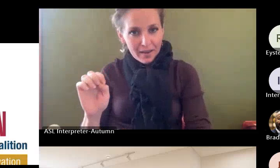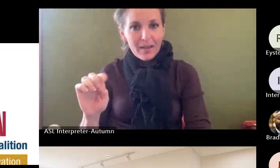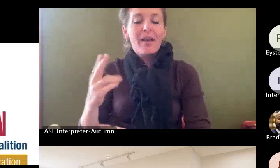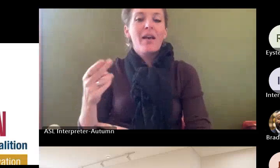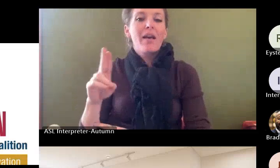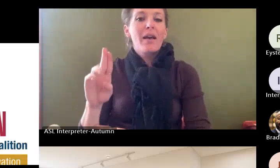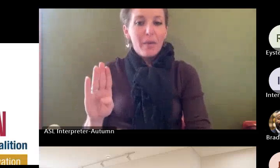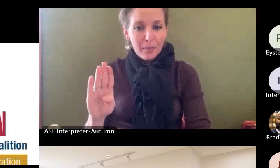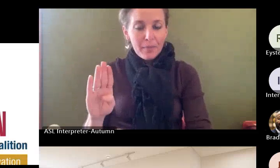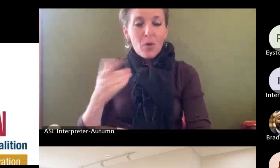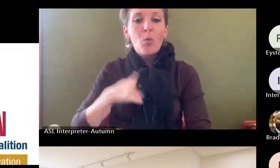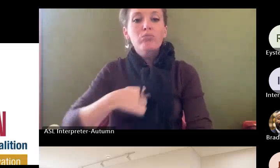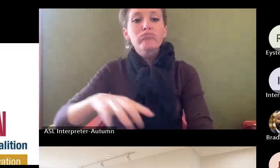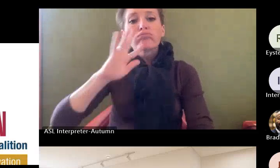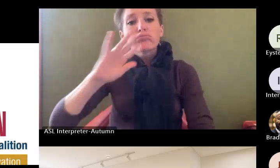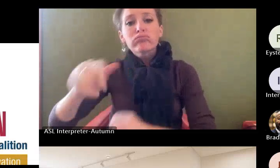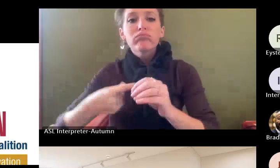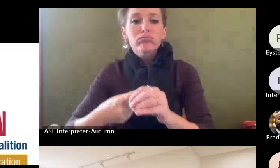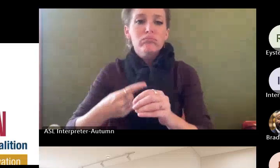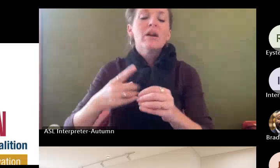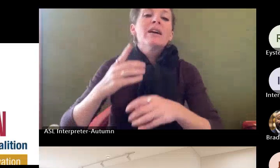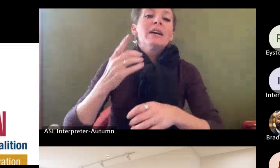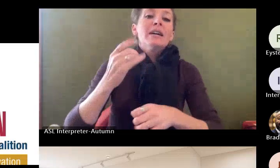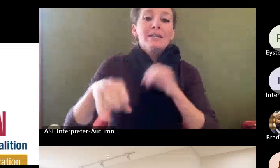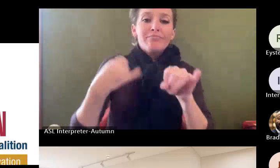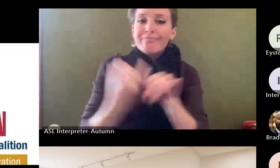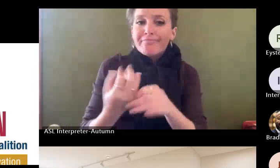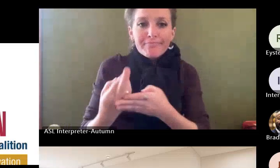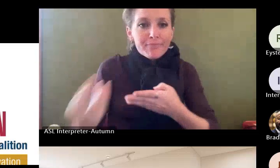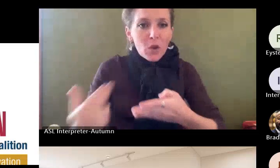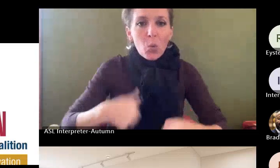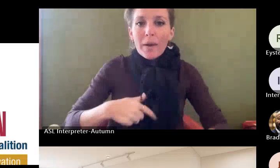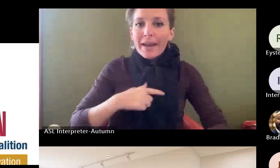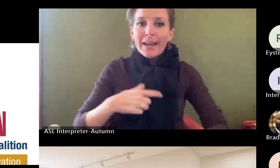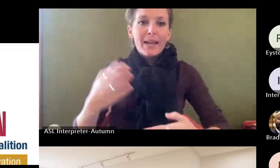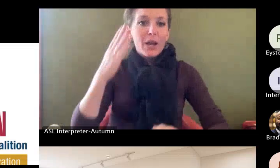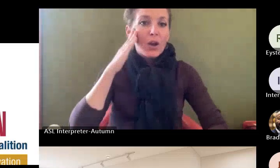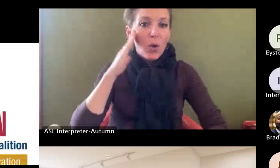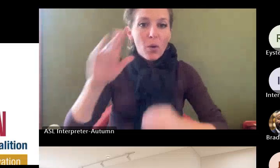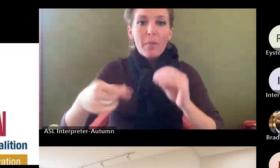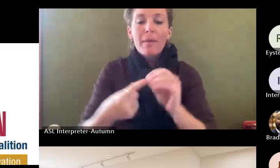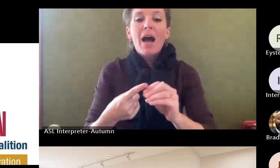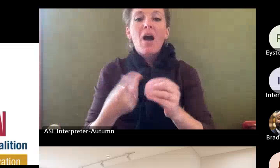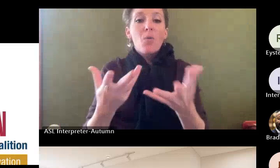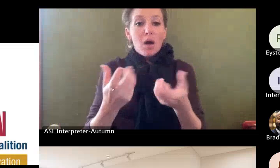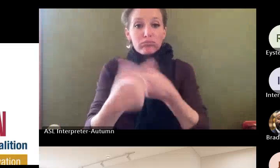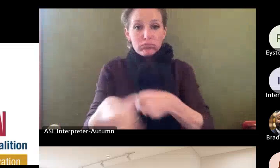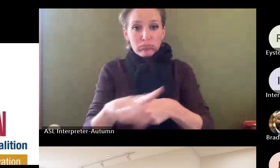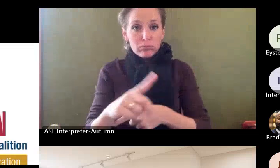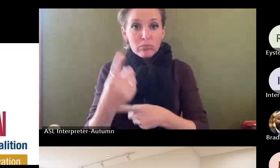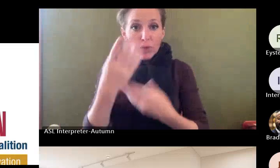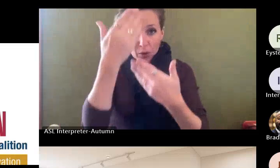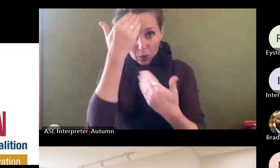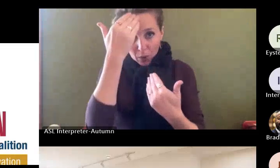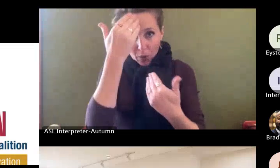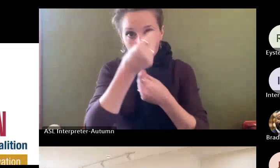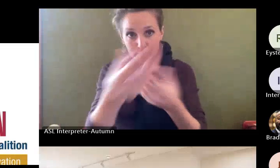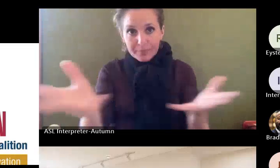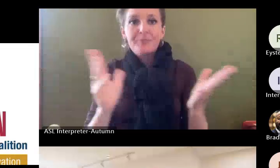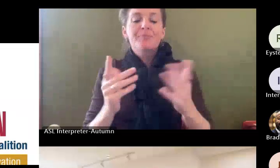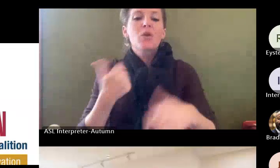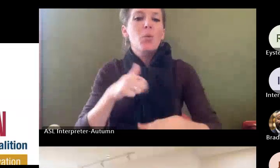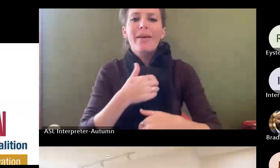to you that we're aware of, want to make sure you're aware of, and have a great panel